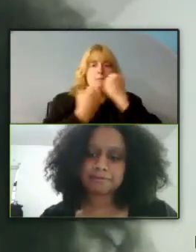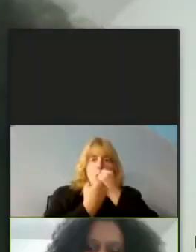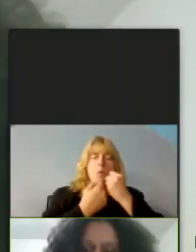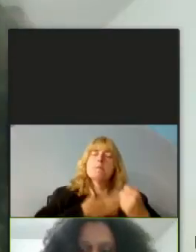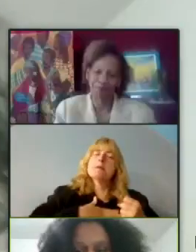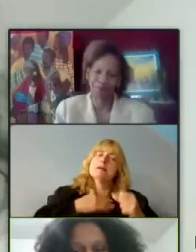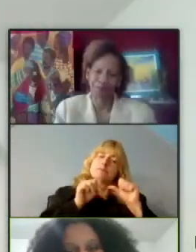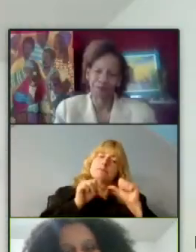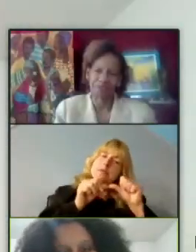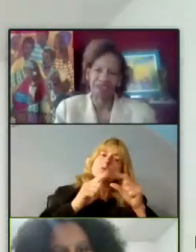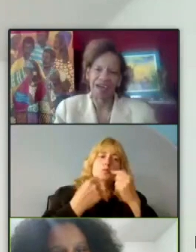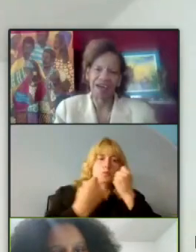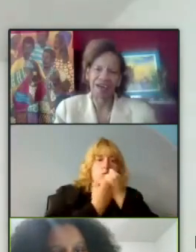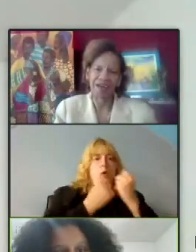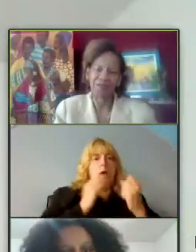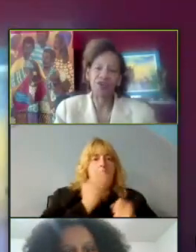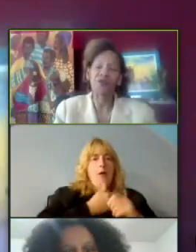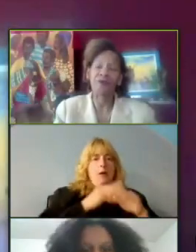kids.